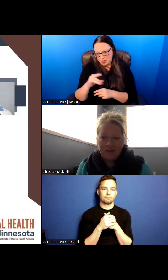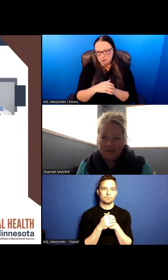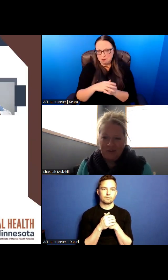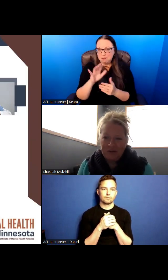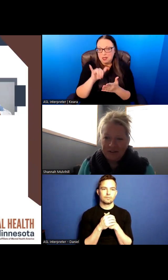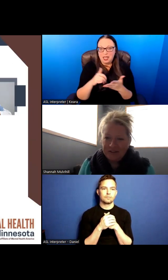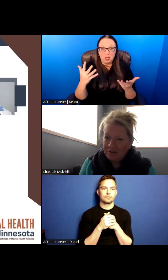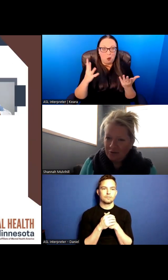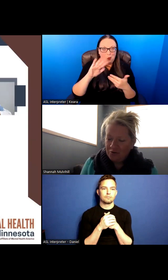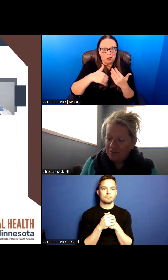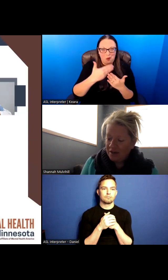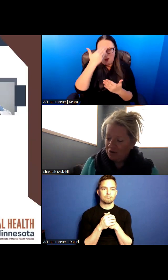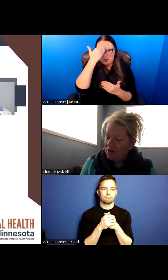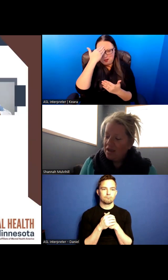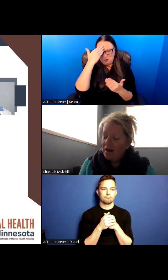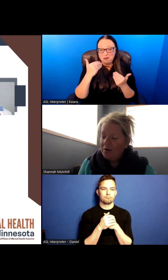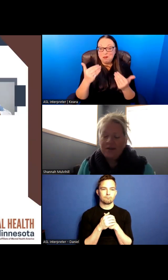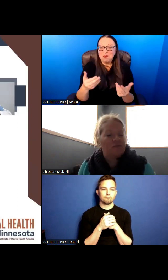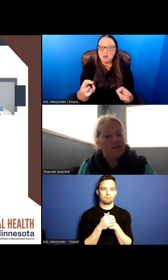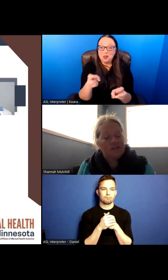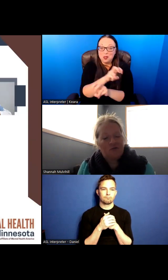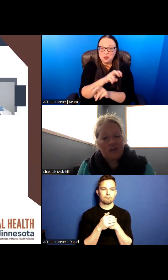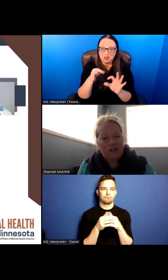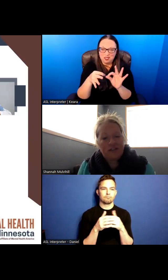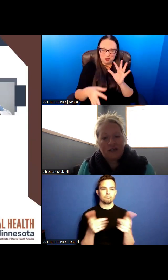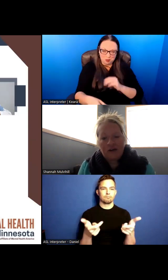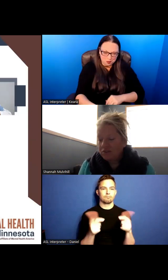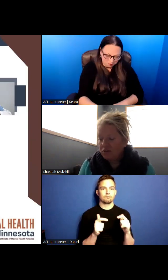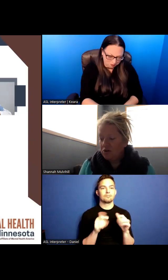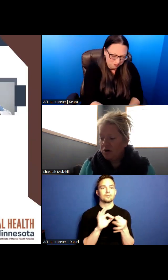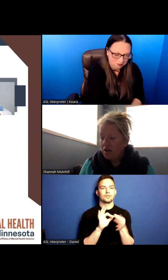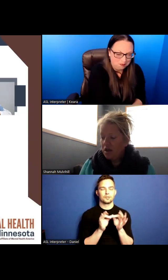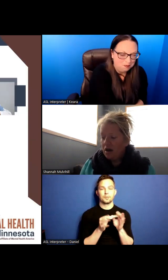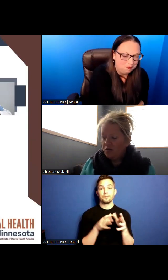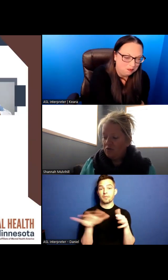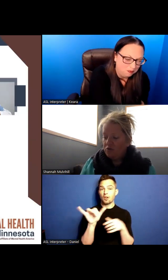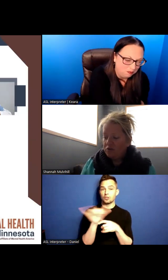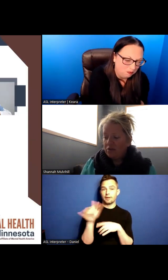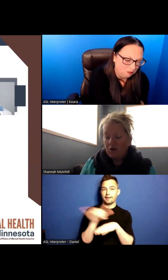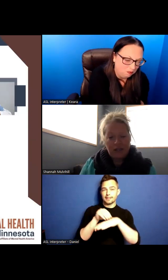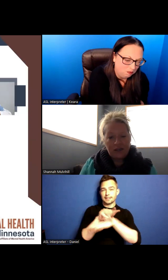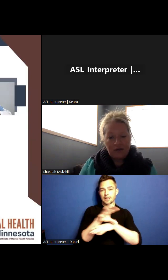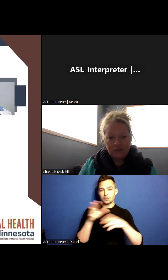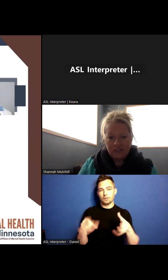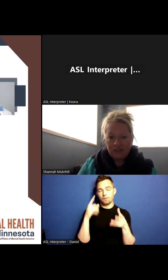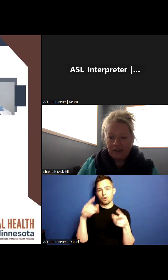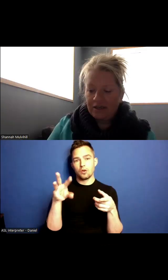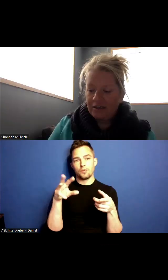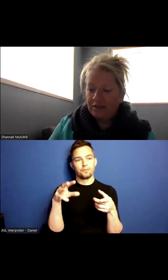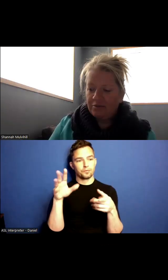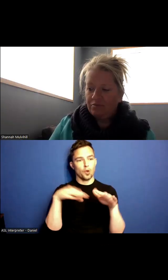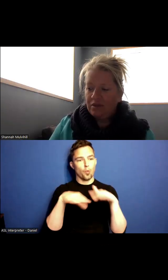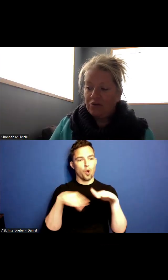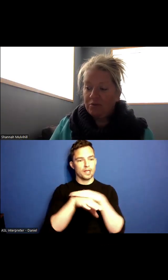that's what we all know it as, of course, now, as well as serving as a counselor for the walk-in counseling